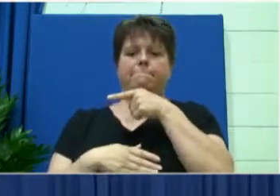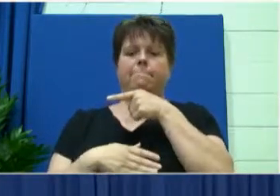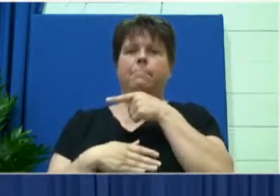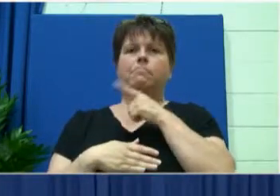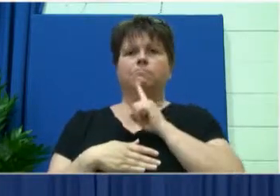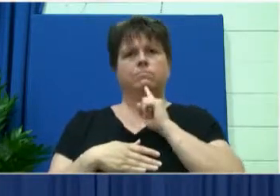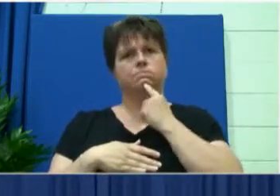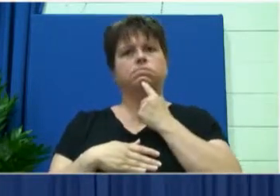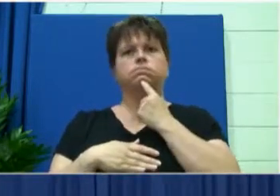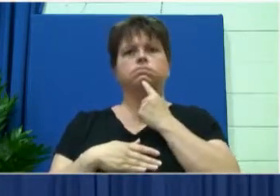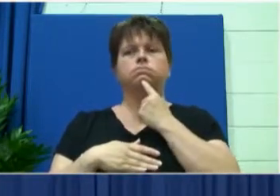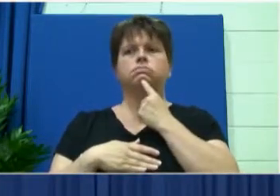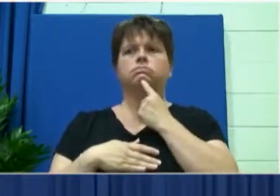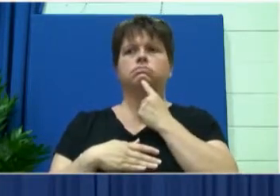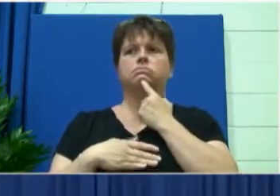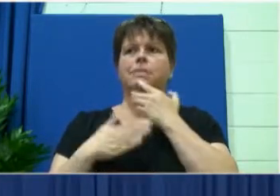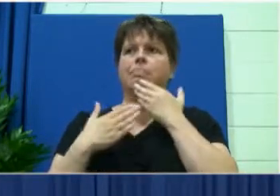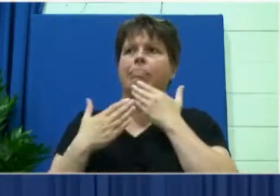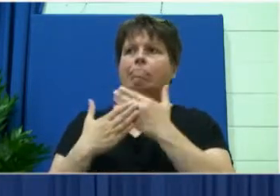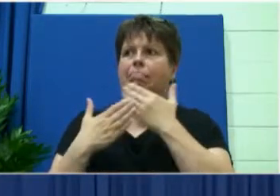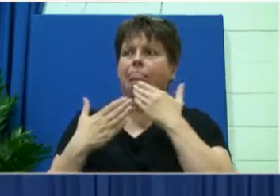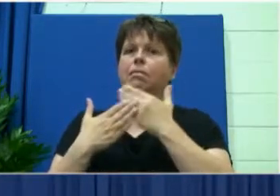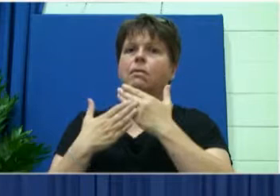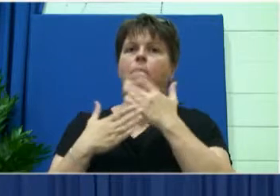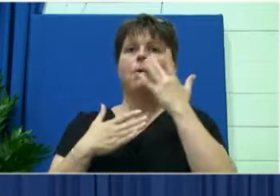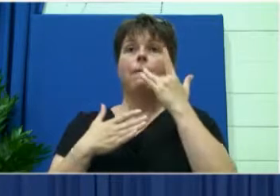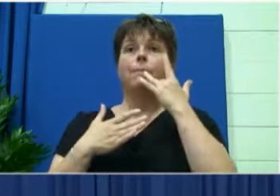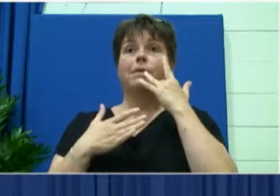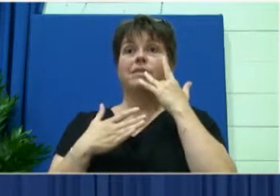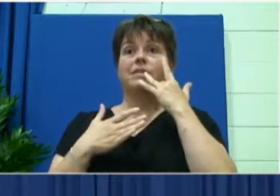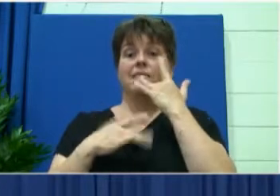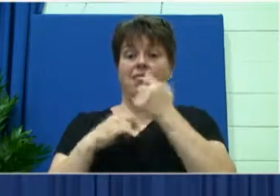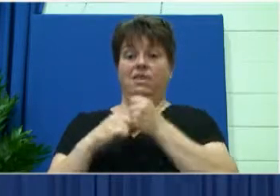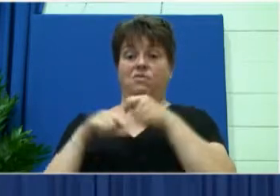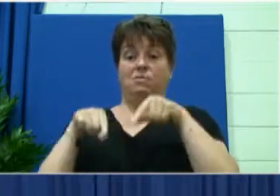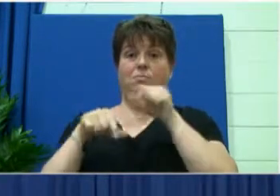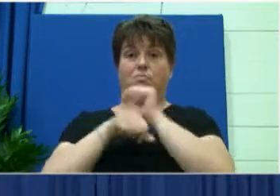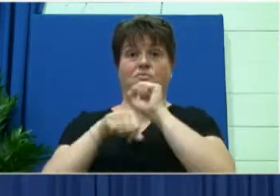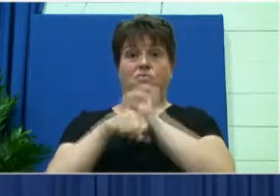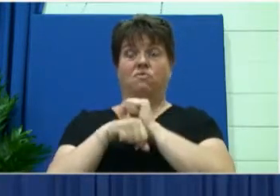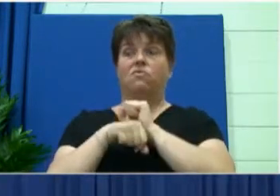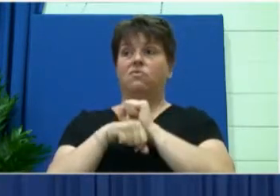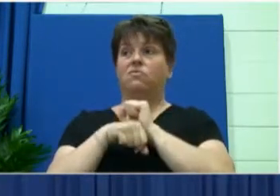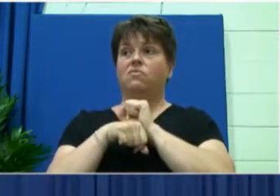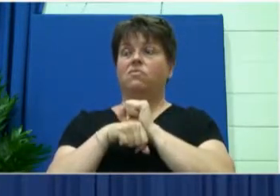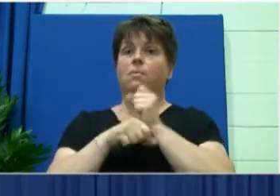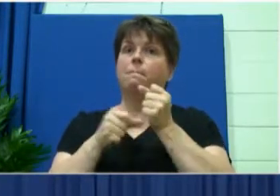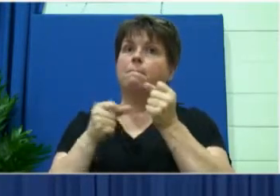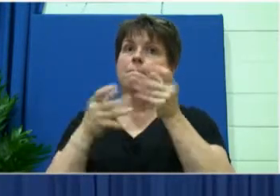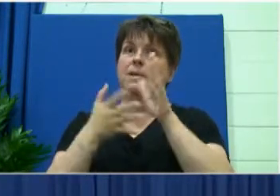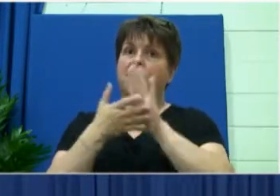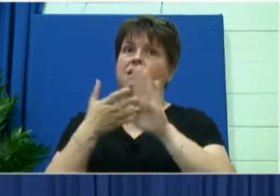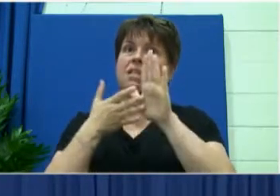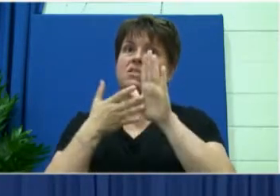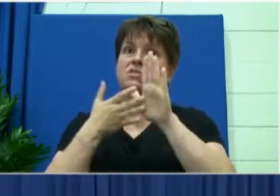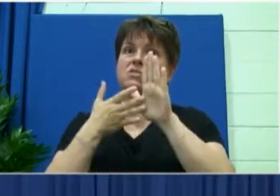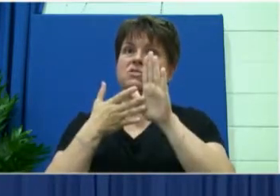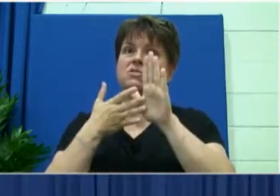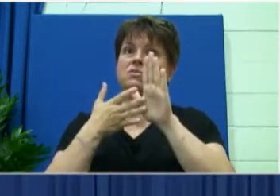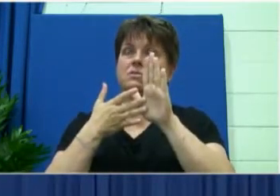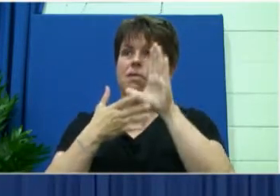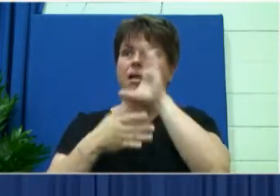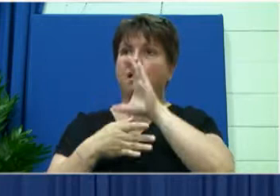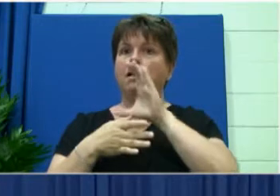a sincere debt of gratitude because in the years that he's been here, there have been a lot of colleges come looking for